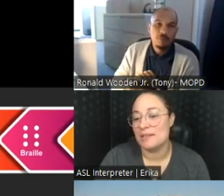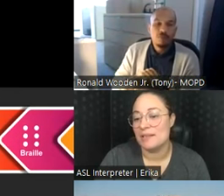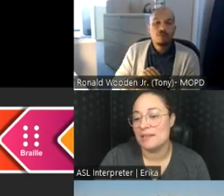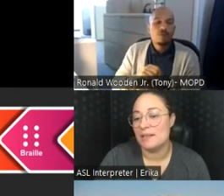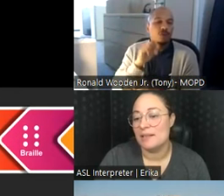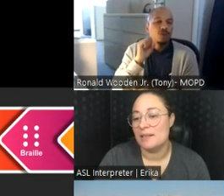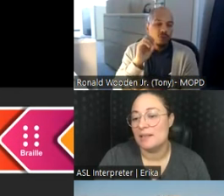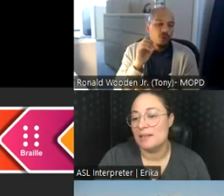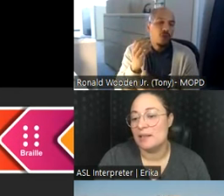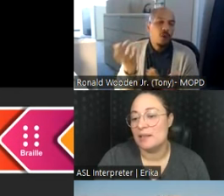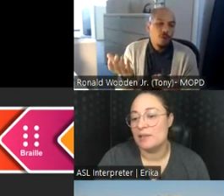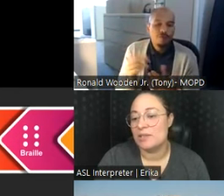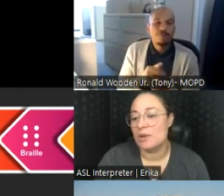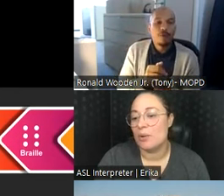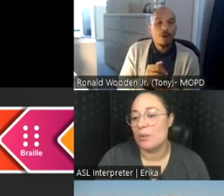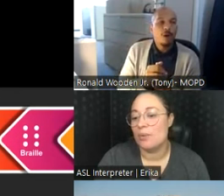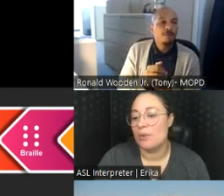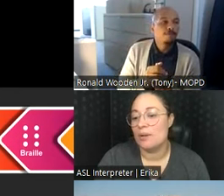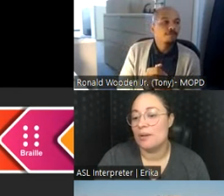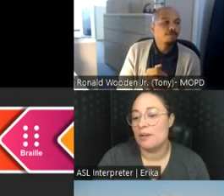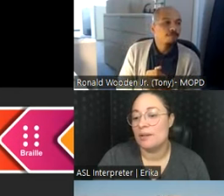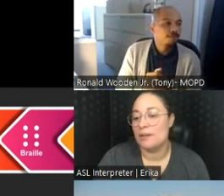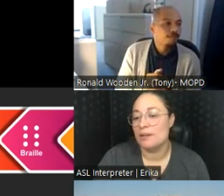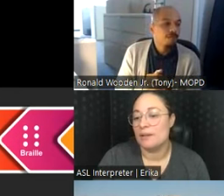person. So,